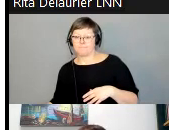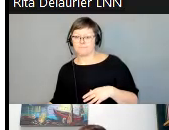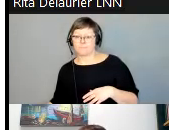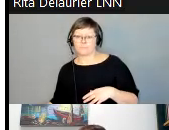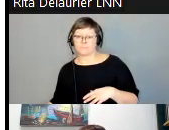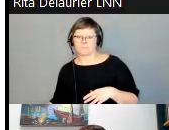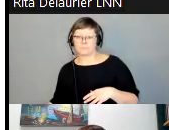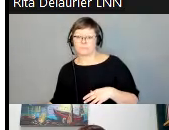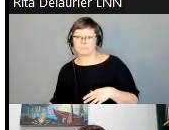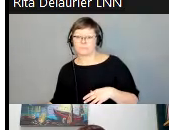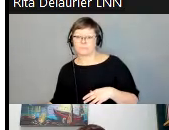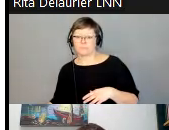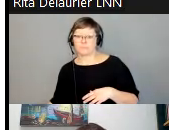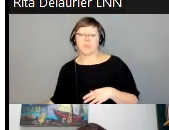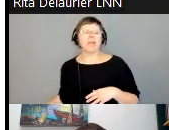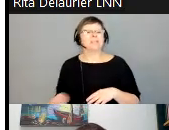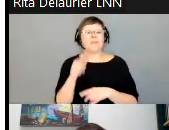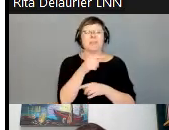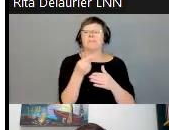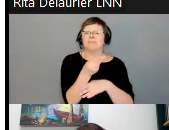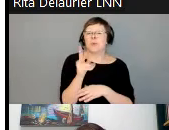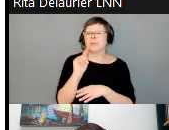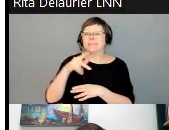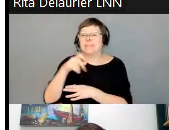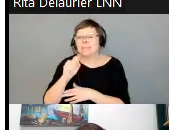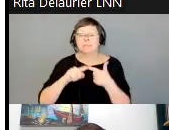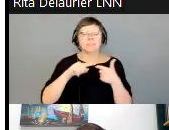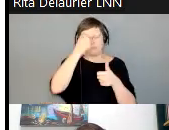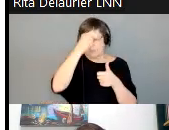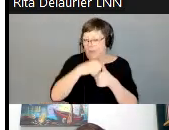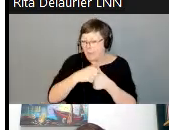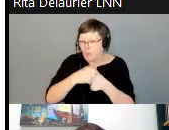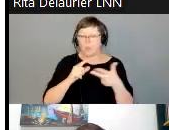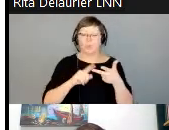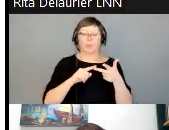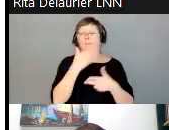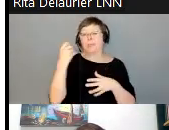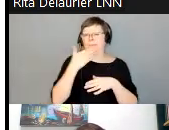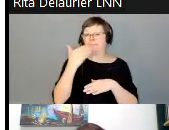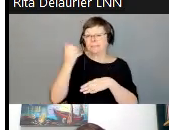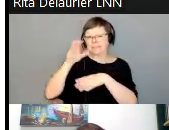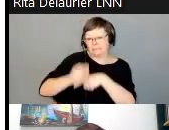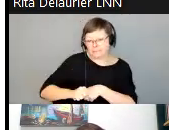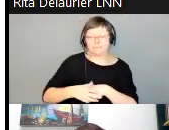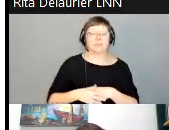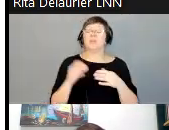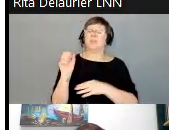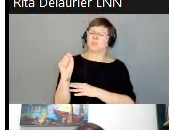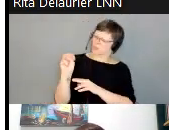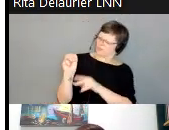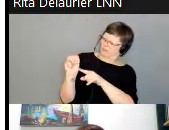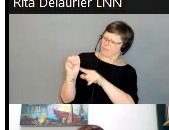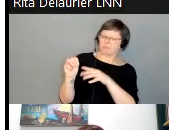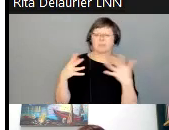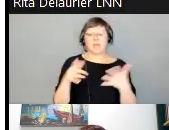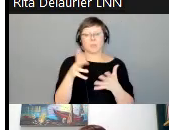So these are just a few tips and reminders and best practices. So with social media, the biggest thing that you want to